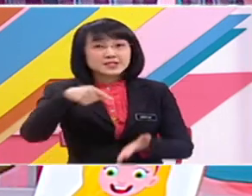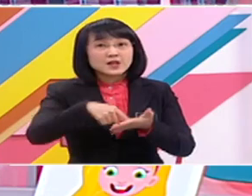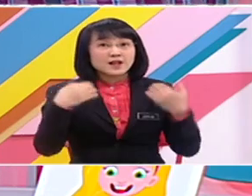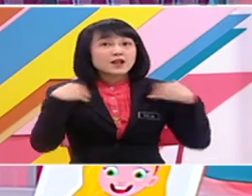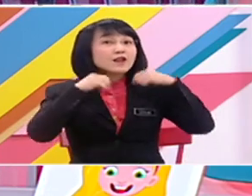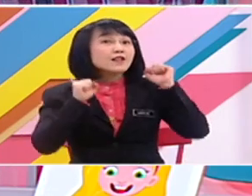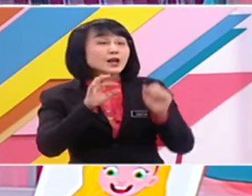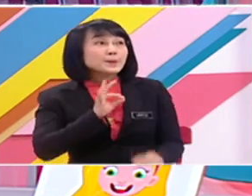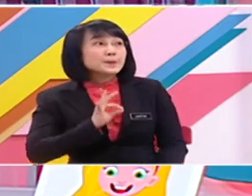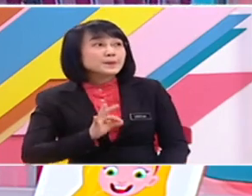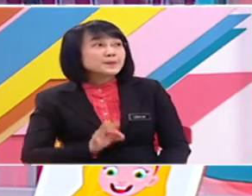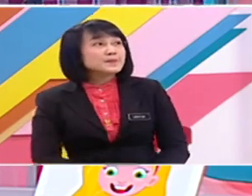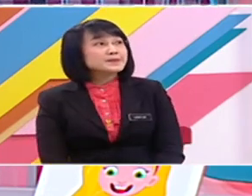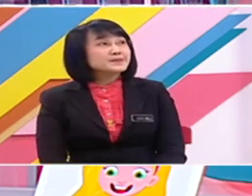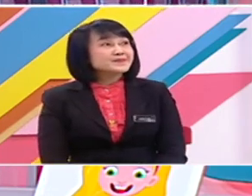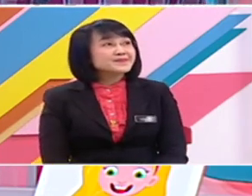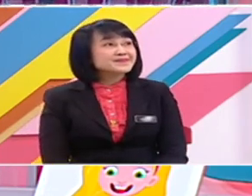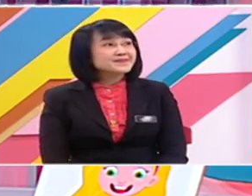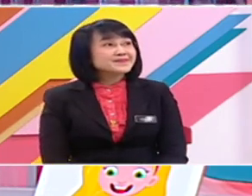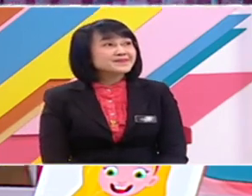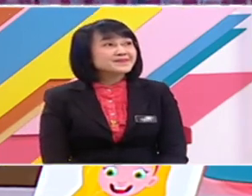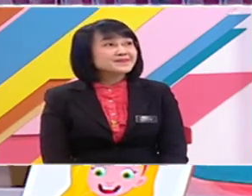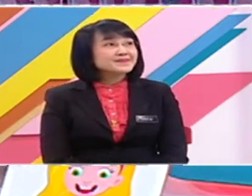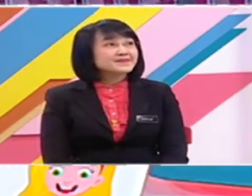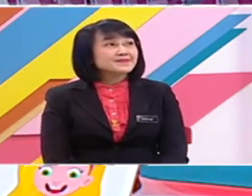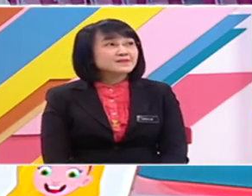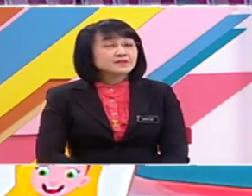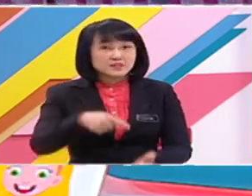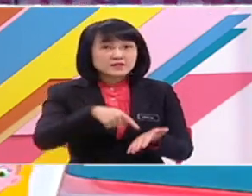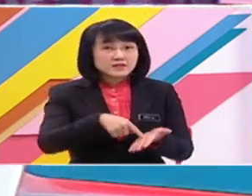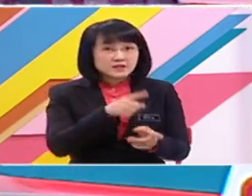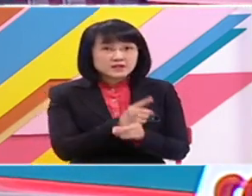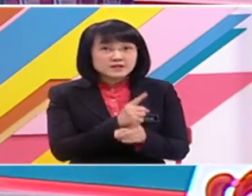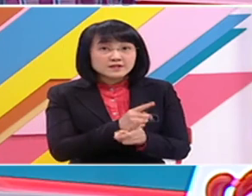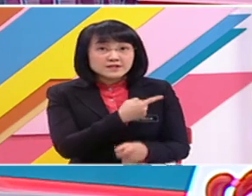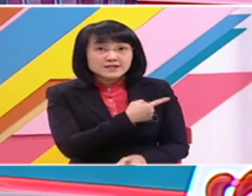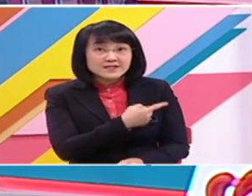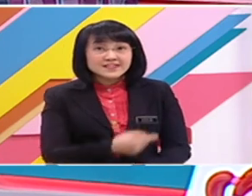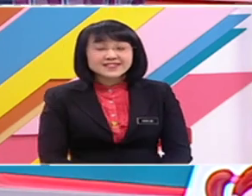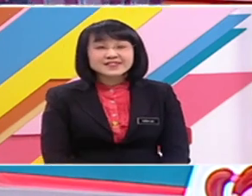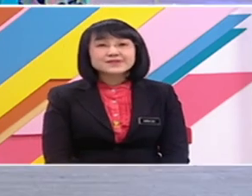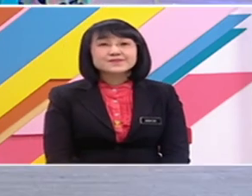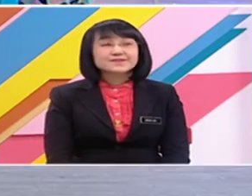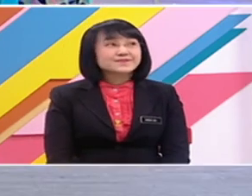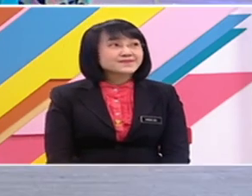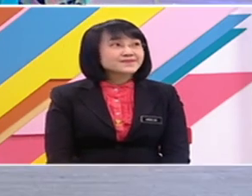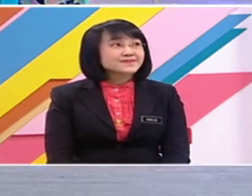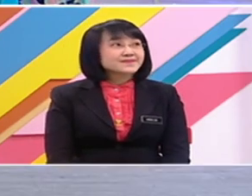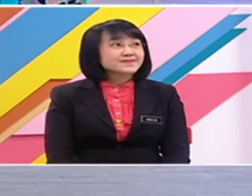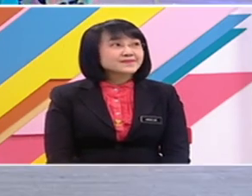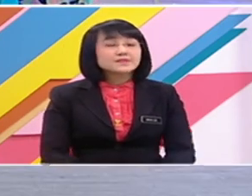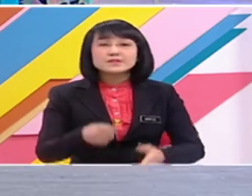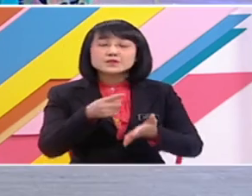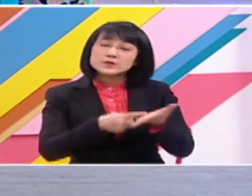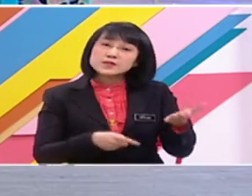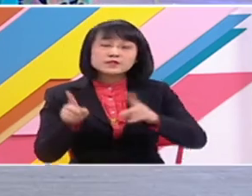button. And also, I'm not sure if this is right. Is this correct? Yes, yes, correct. But what is the difference?